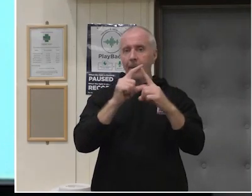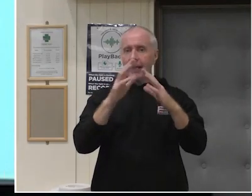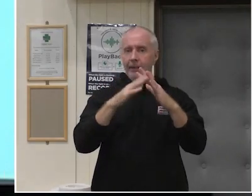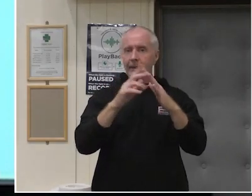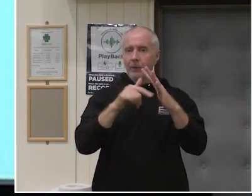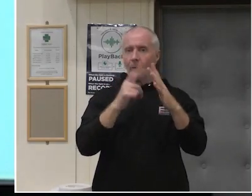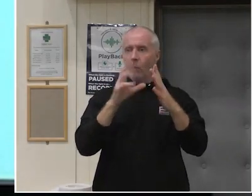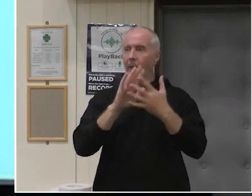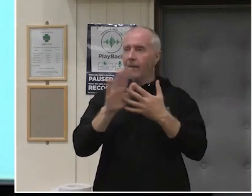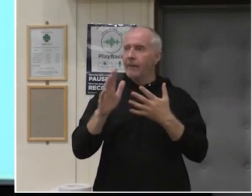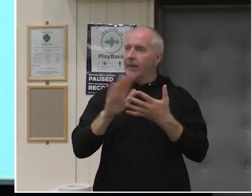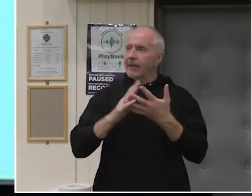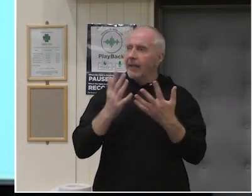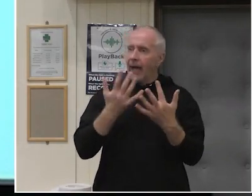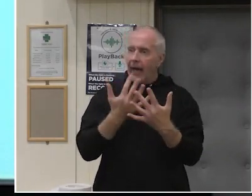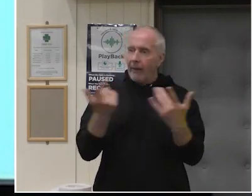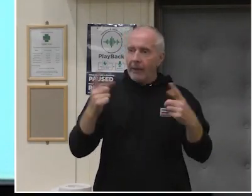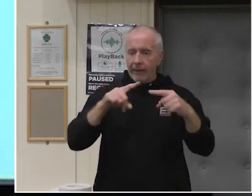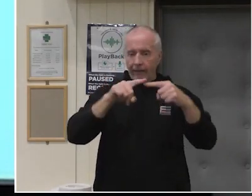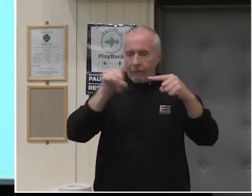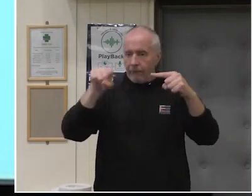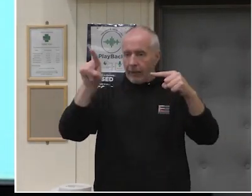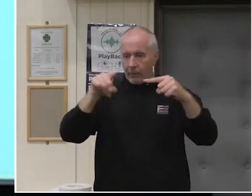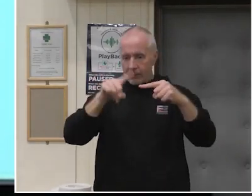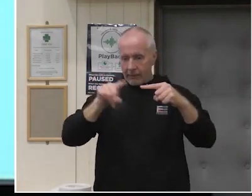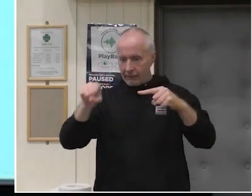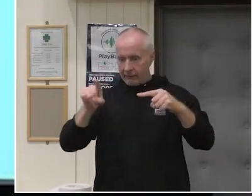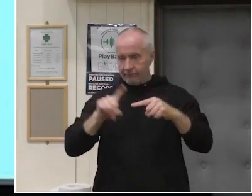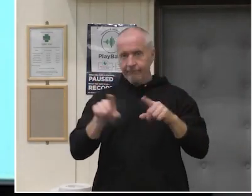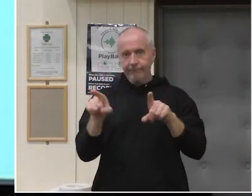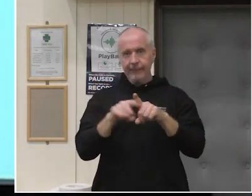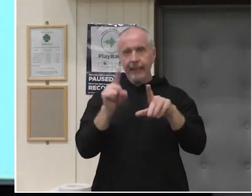at all at once? Well,